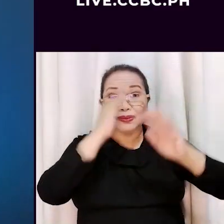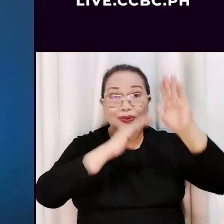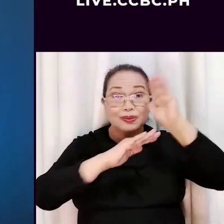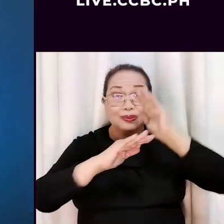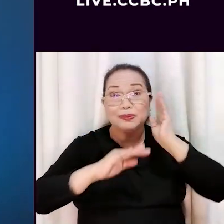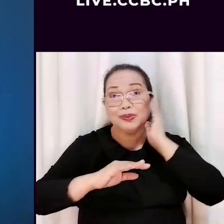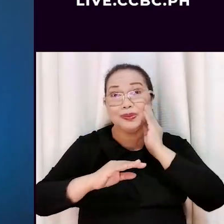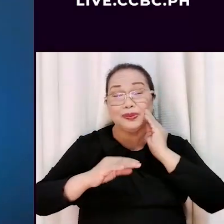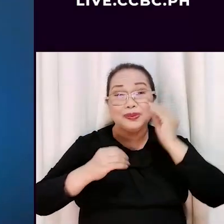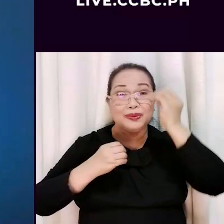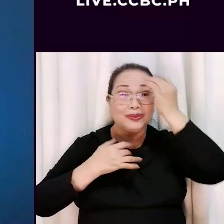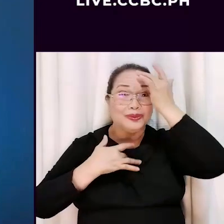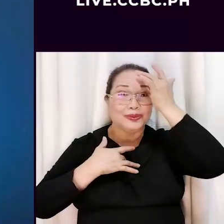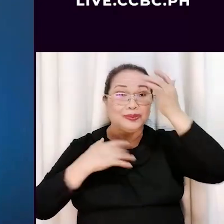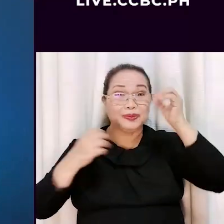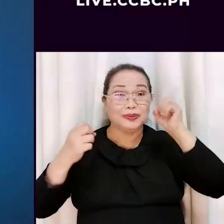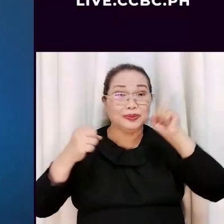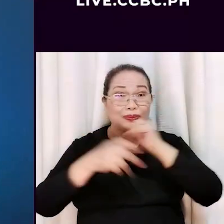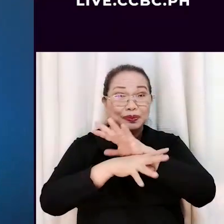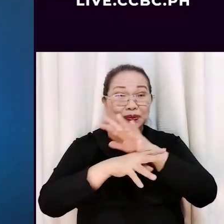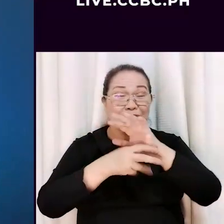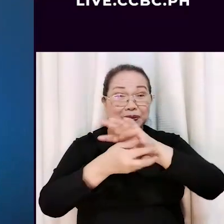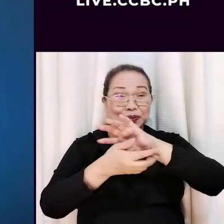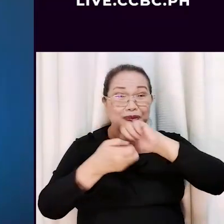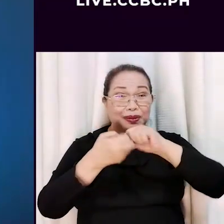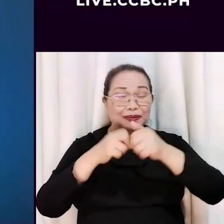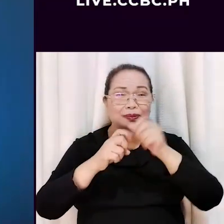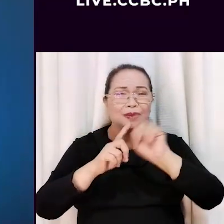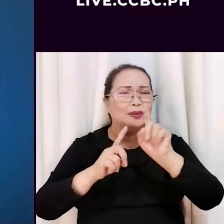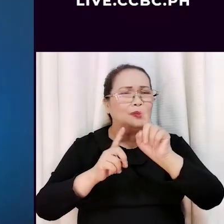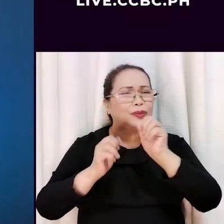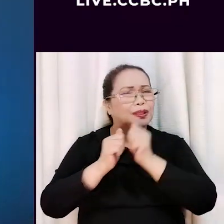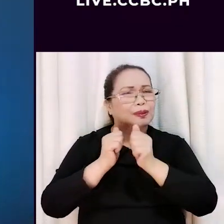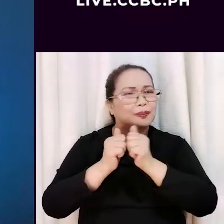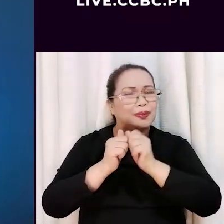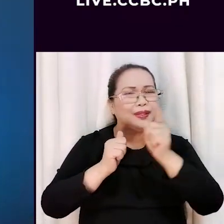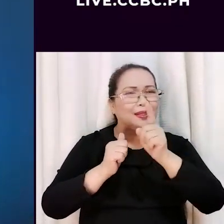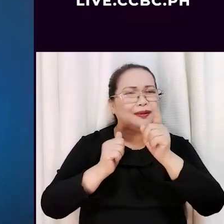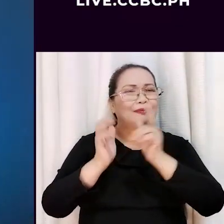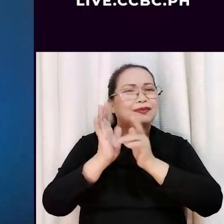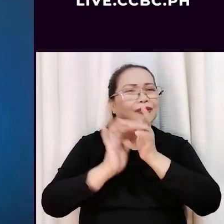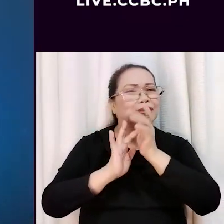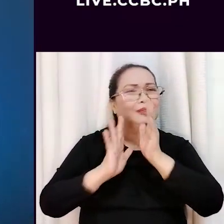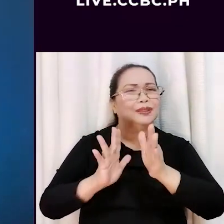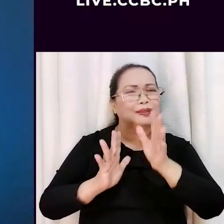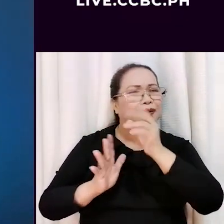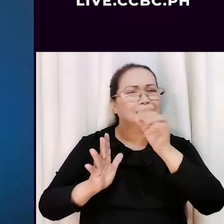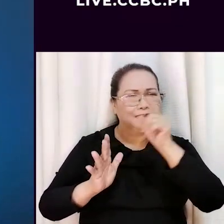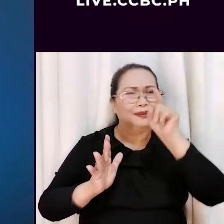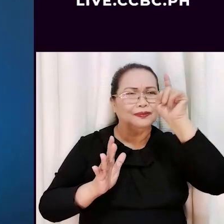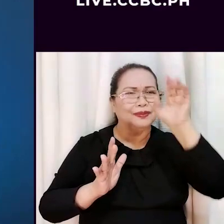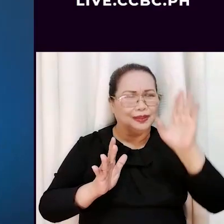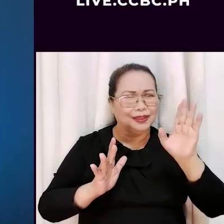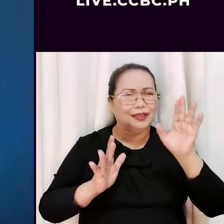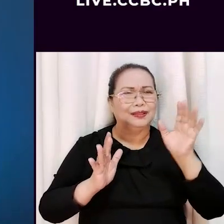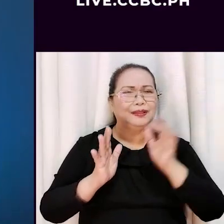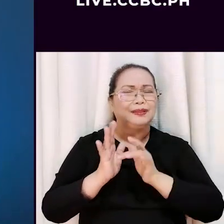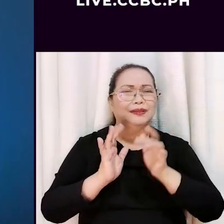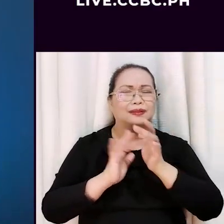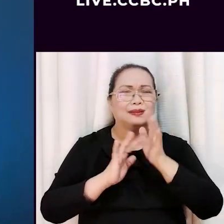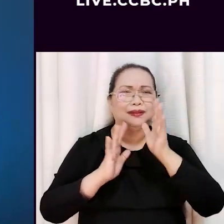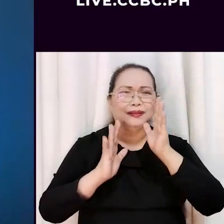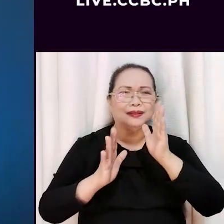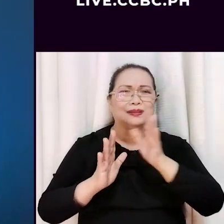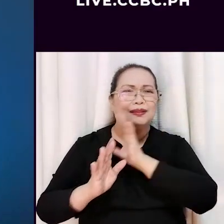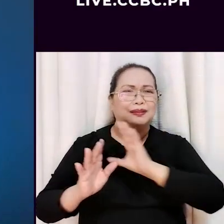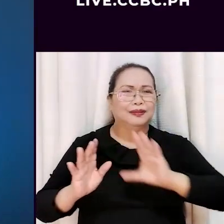we will learn what afflictions meant to believers and to the kingdom of God. So we look at 3 in the